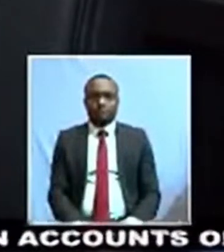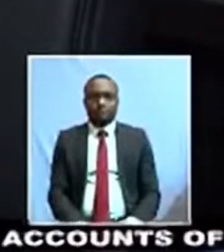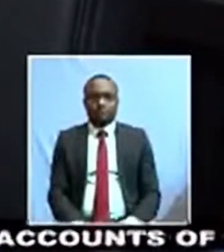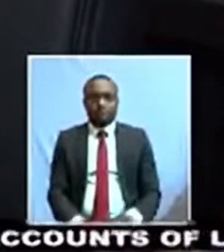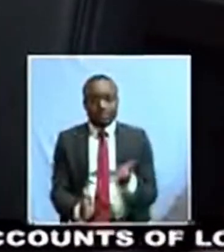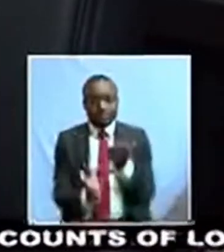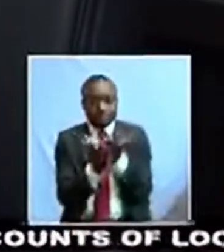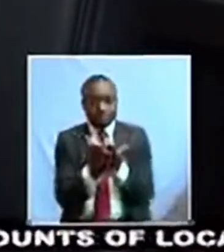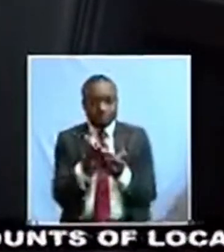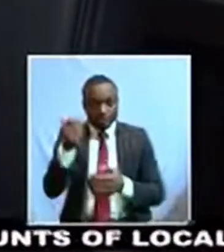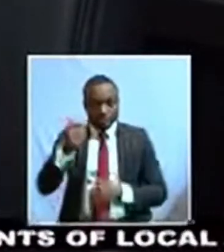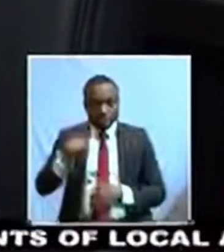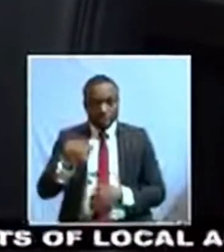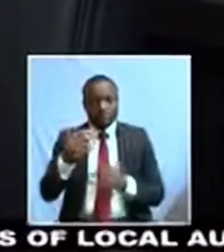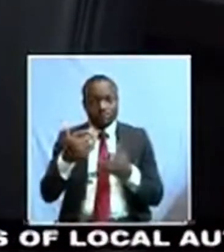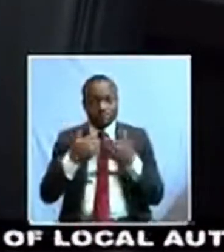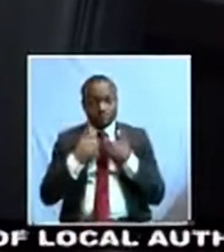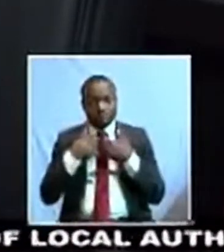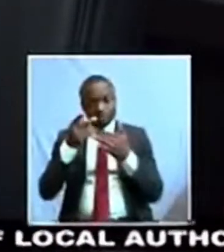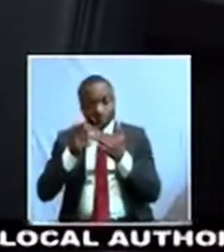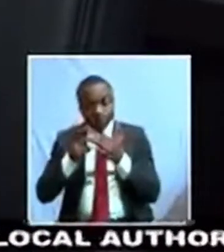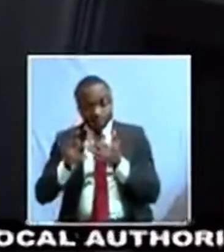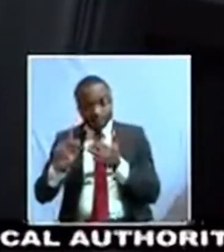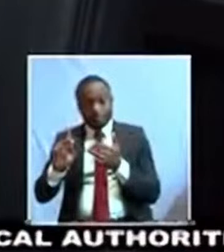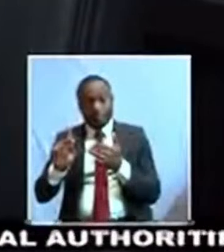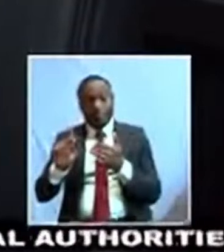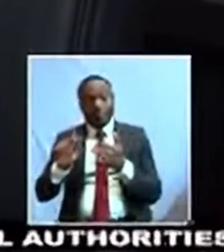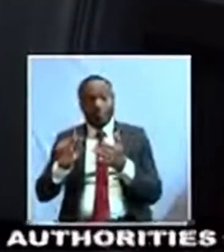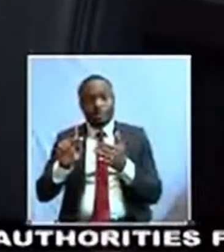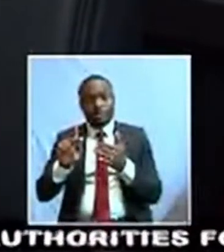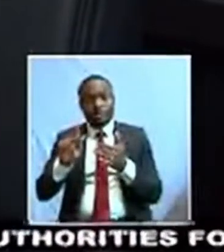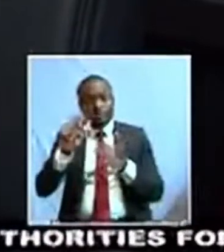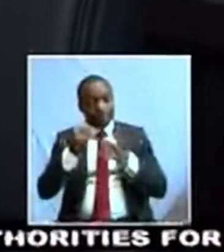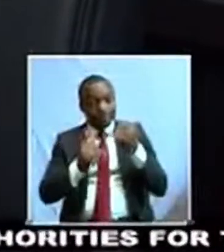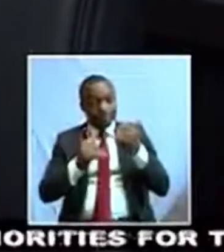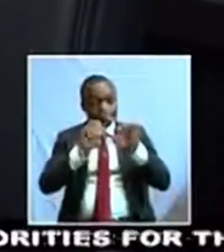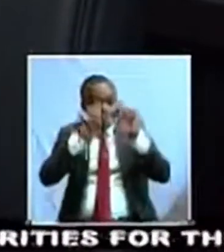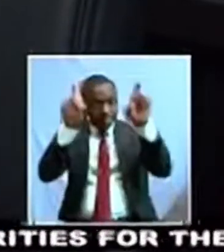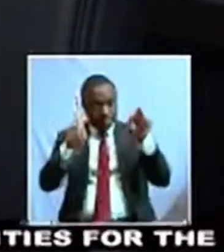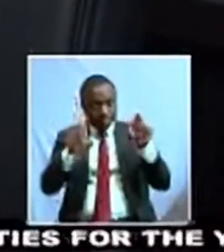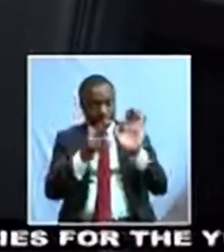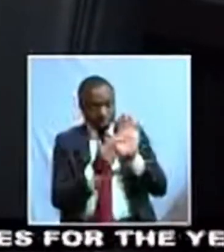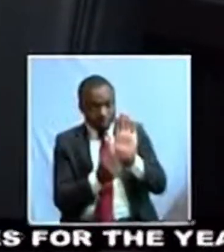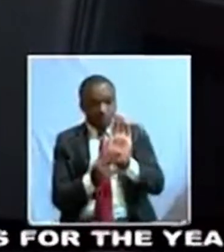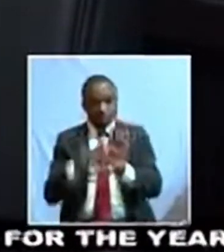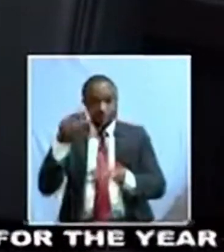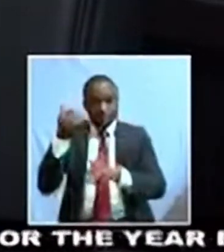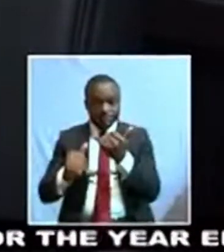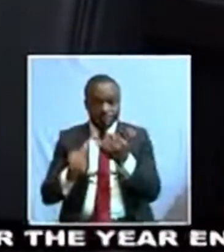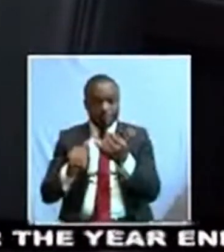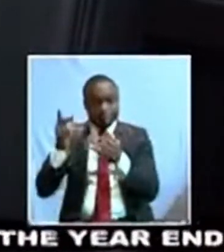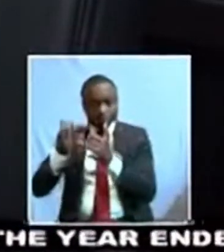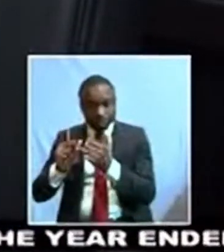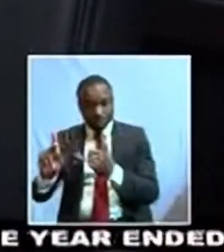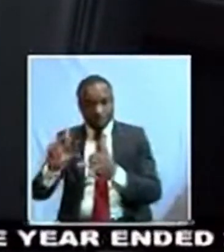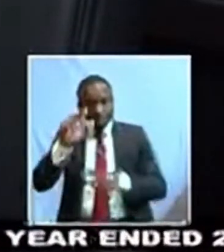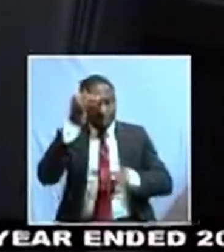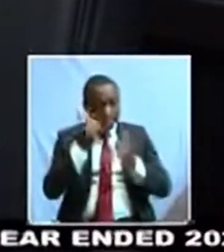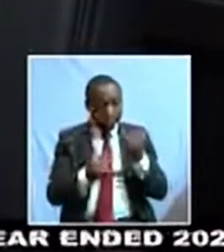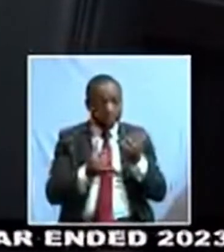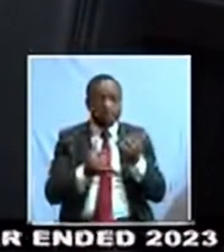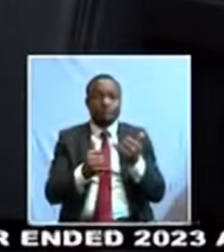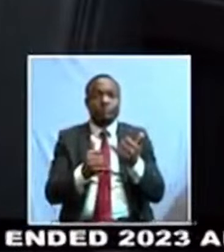Appendix number 10 has a partial completion certificate showing the partial completion of